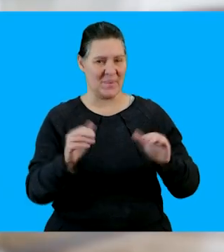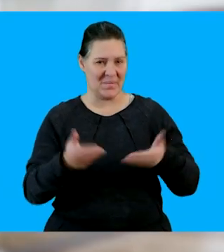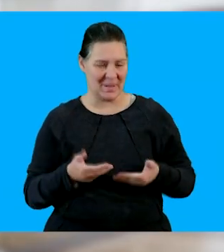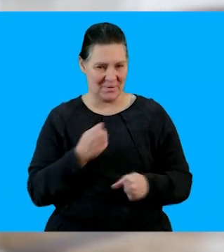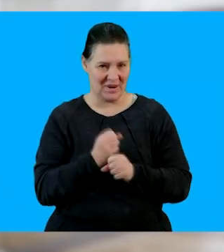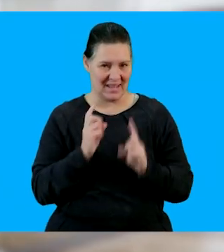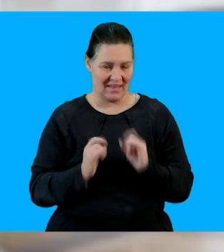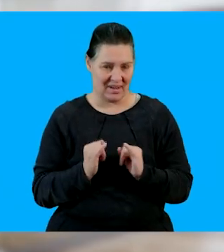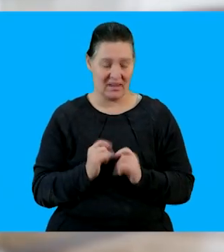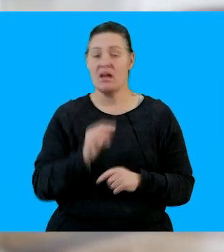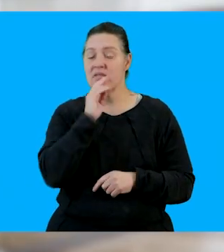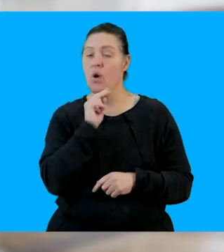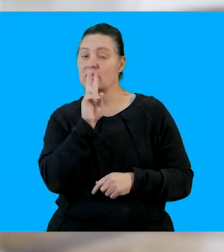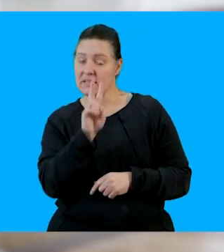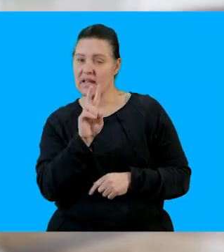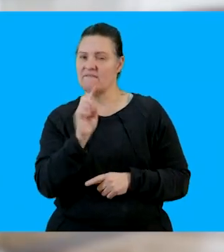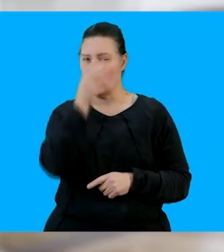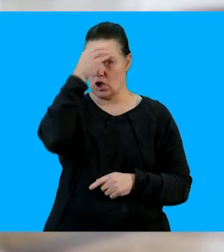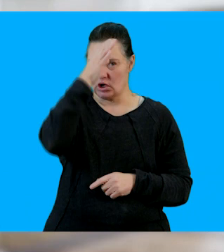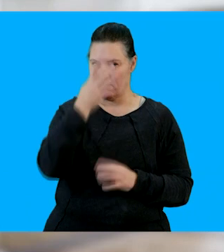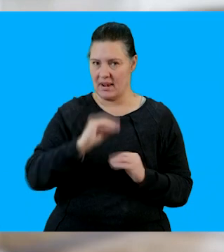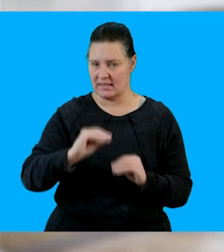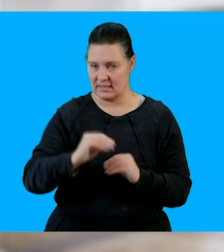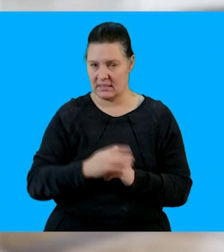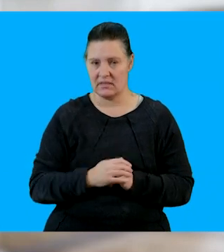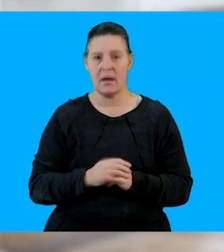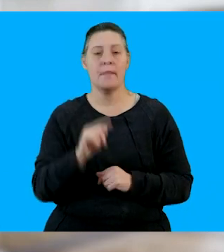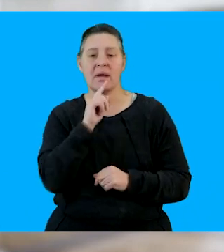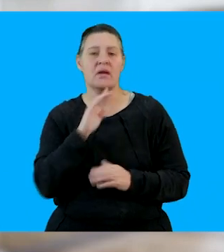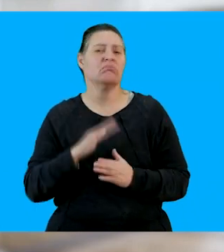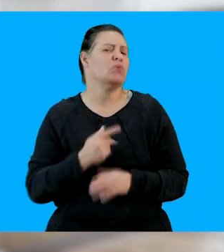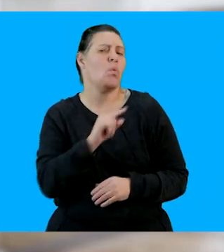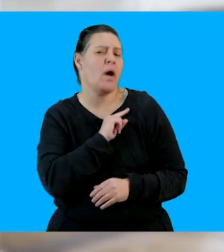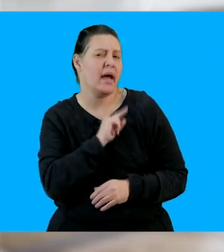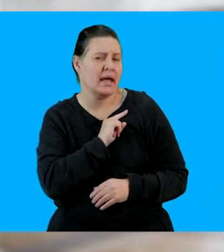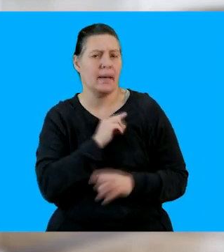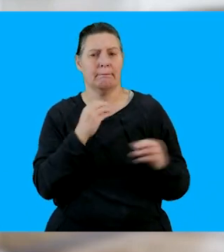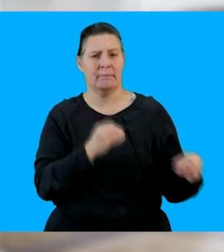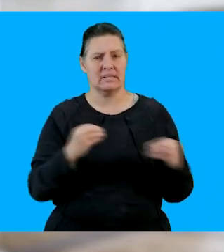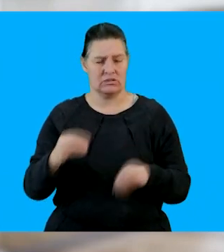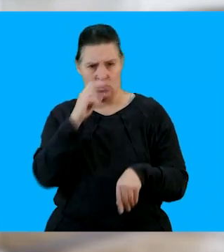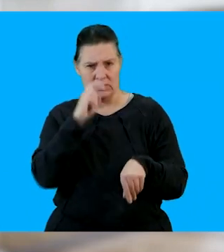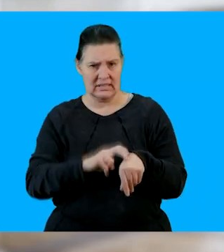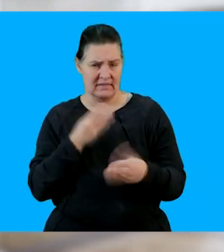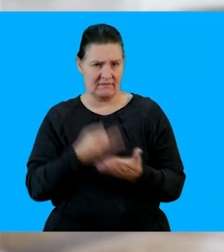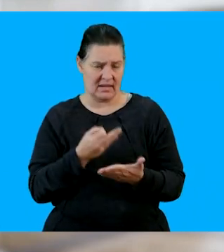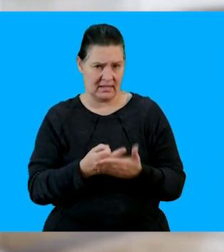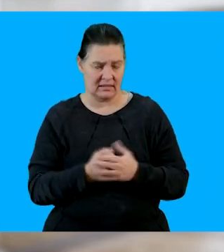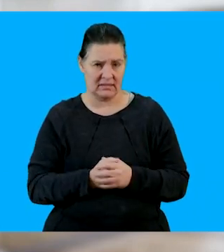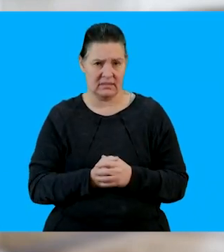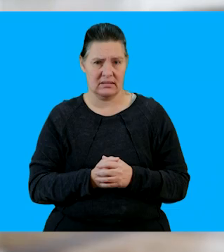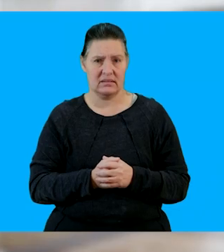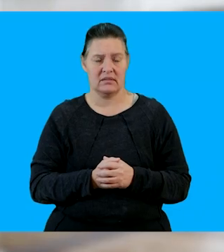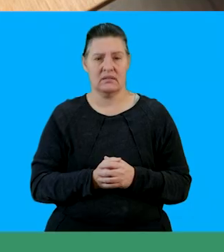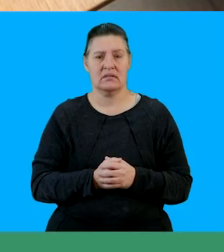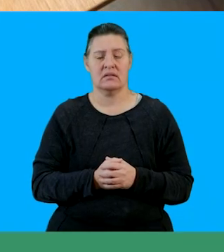Welcome back, grade 11s. Now let's look at our first concept for the lesson, which is reasons why businesses need funding.